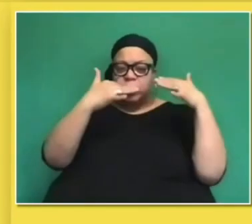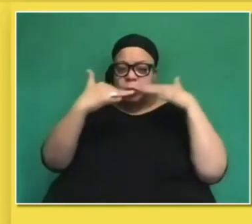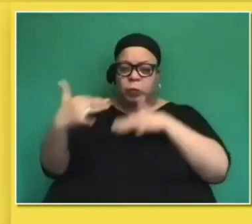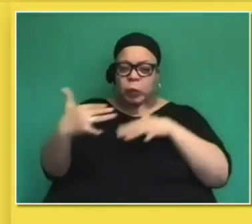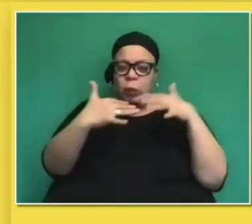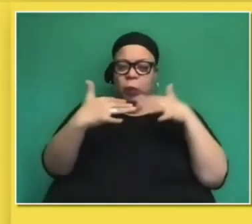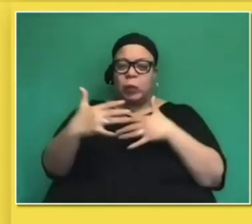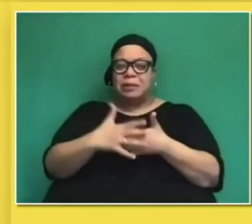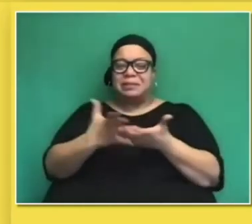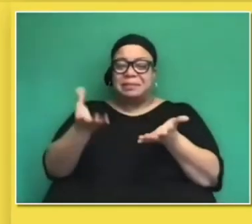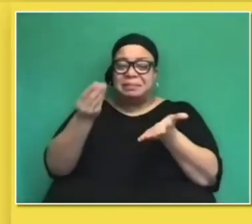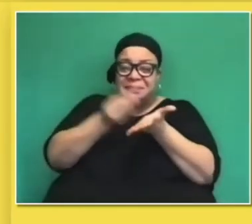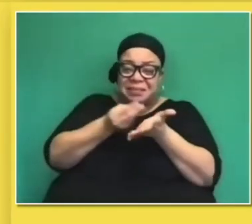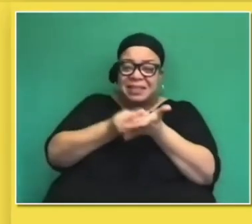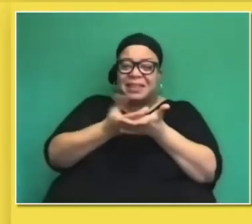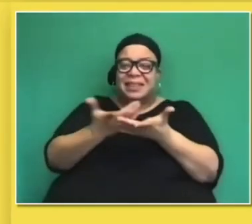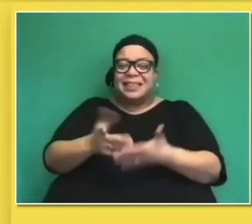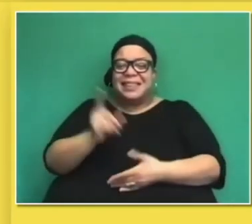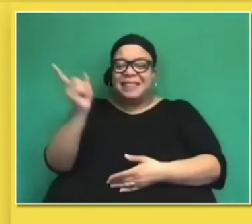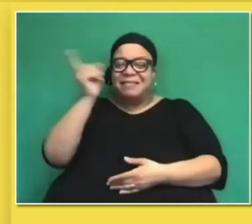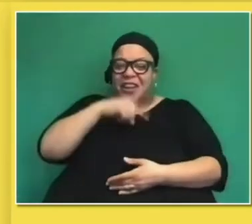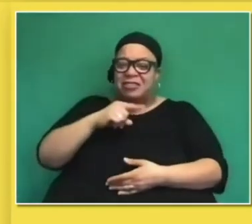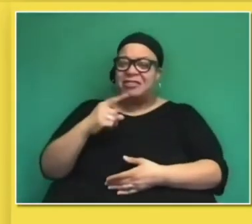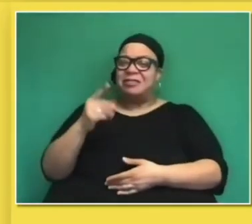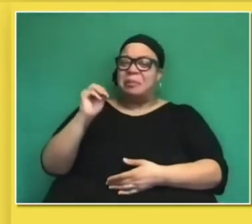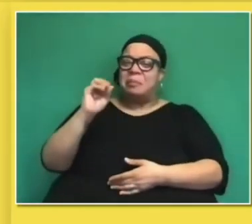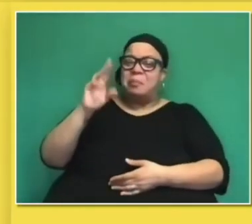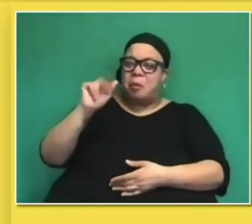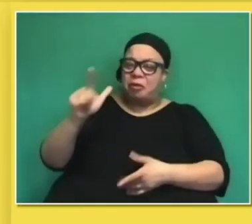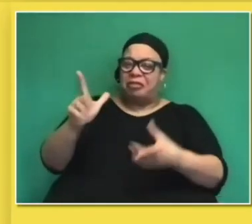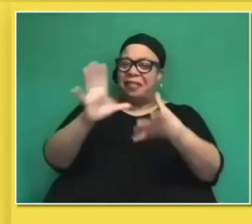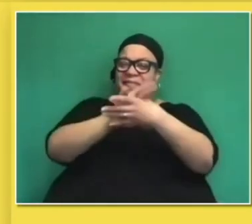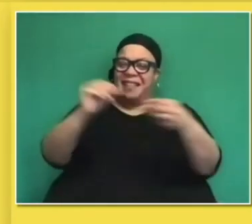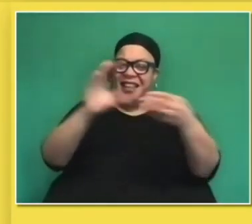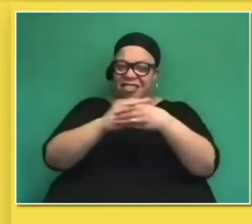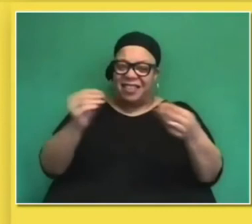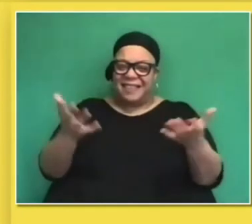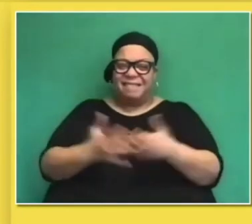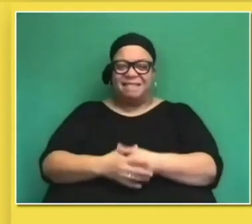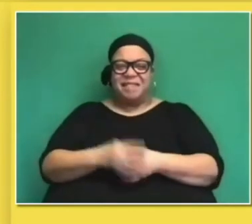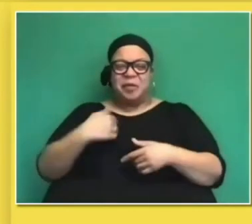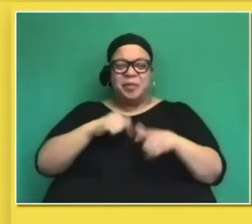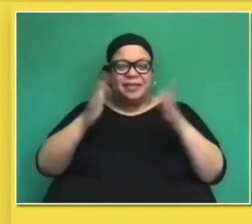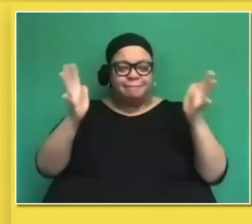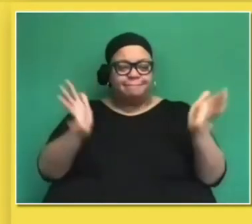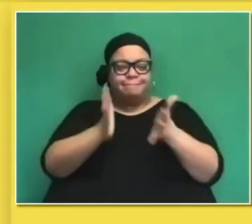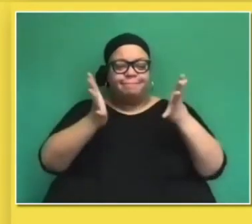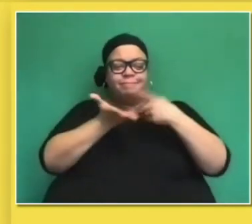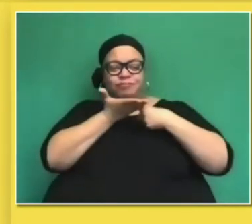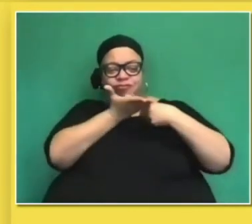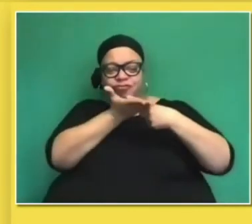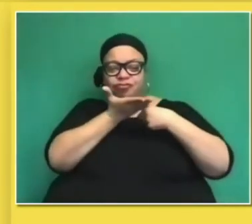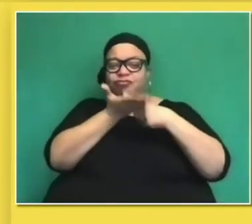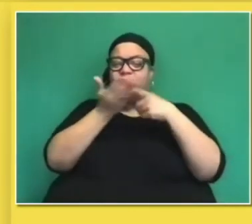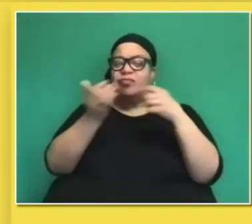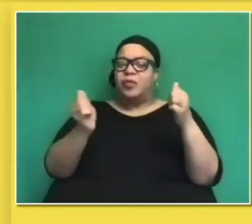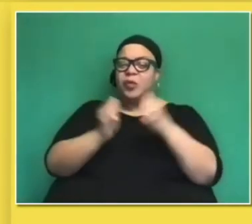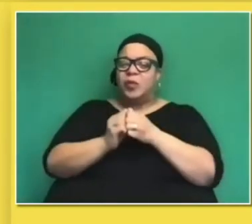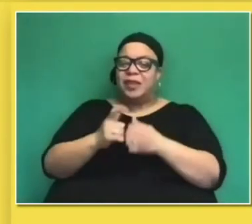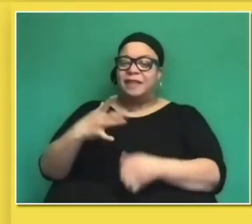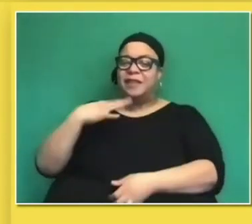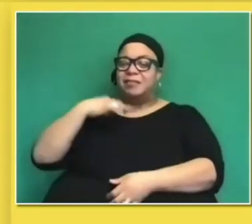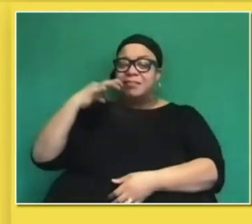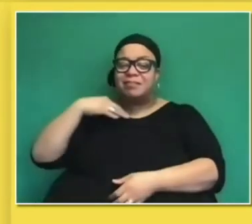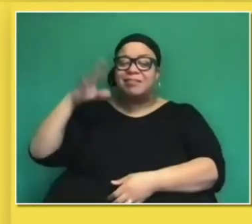we compelled candidates to start taking up these injustices. And where candidates did, people